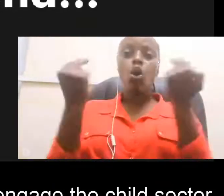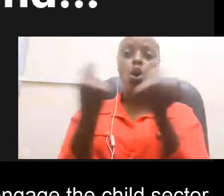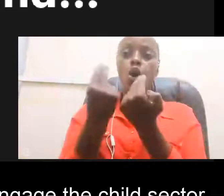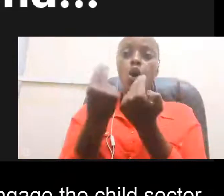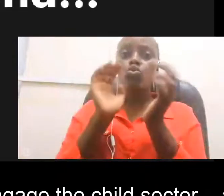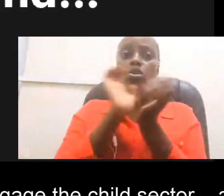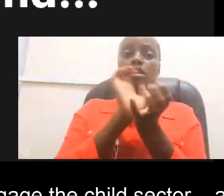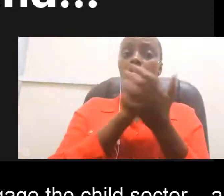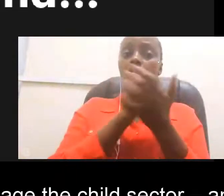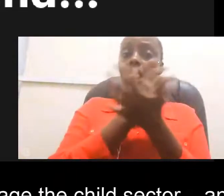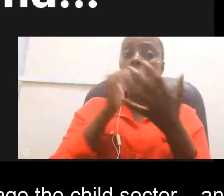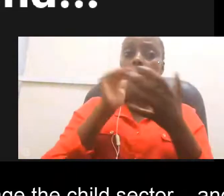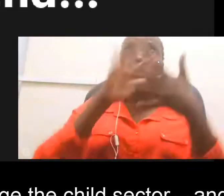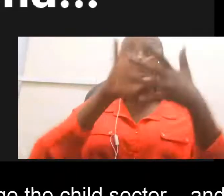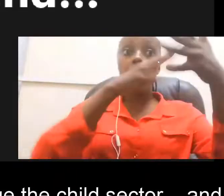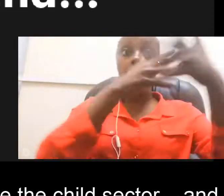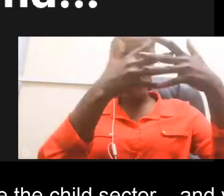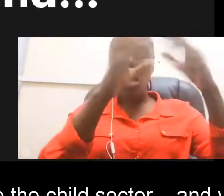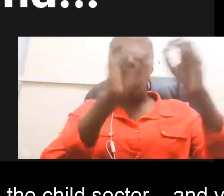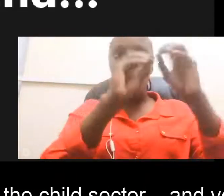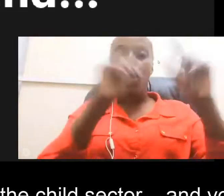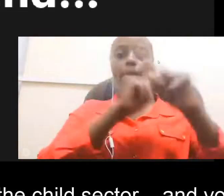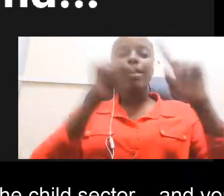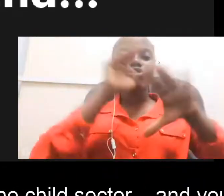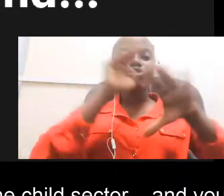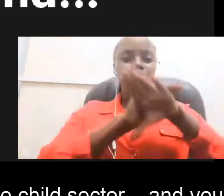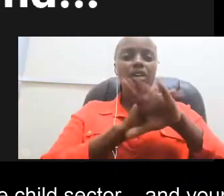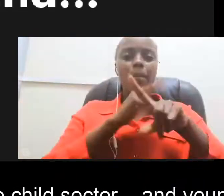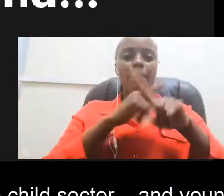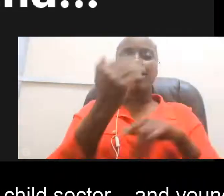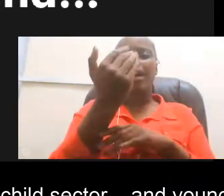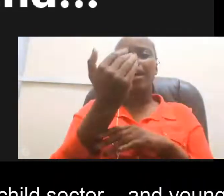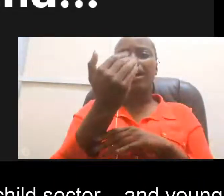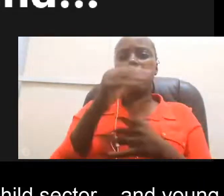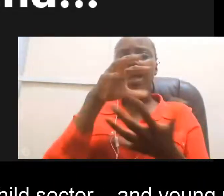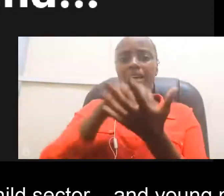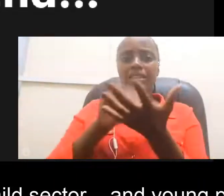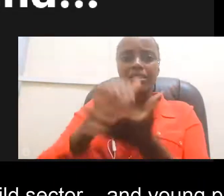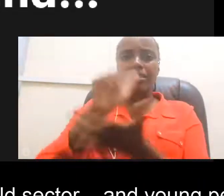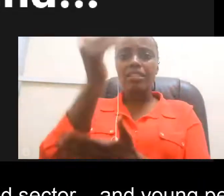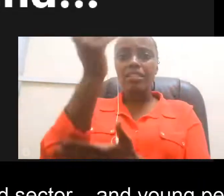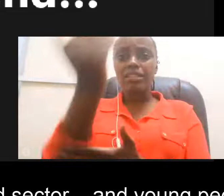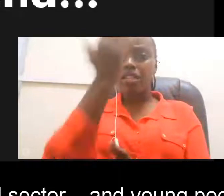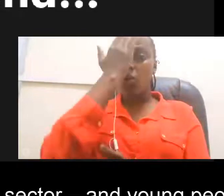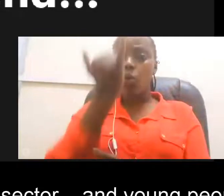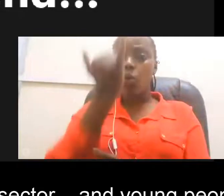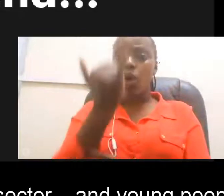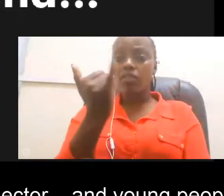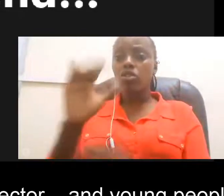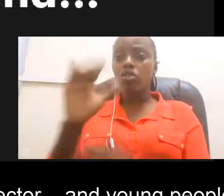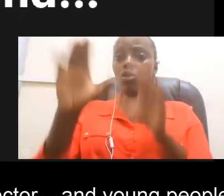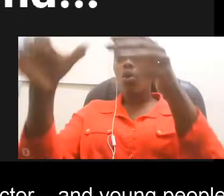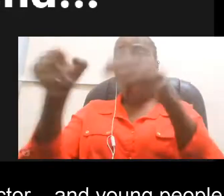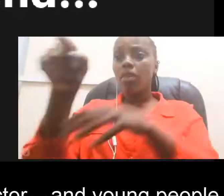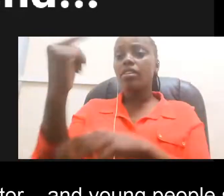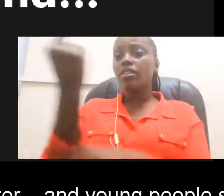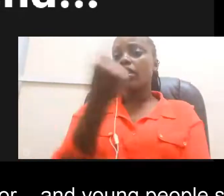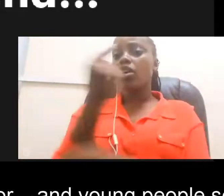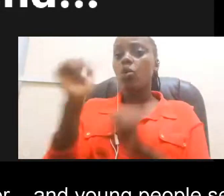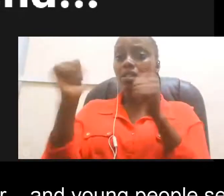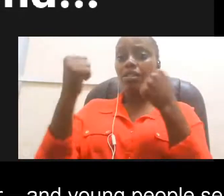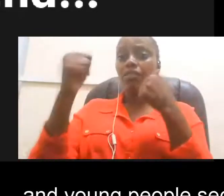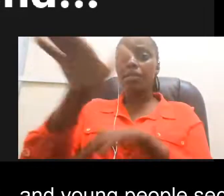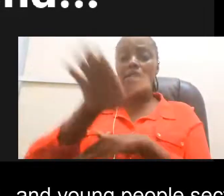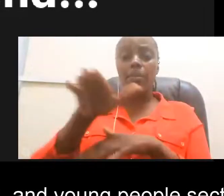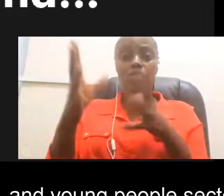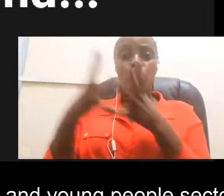good thing, but sometimes a case of a child is sent there because to the community, that seems to be the only safest place.